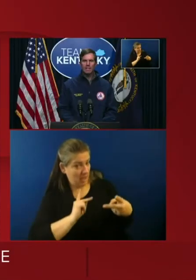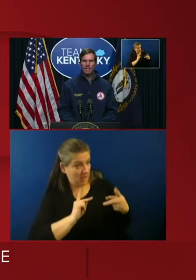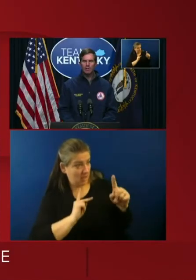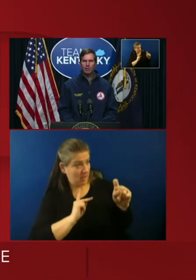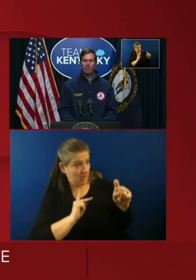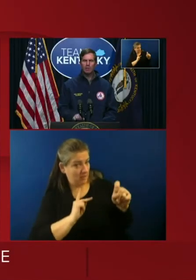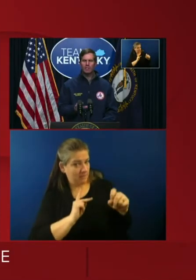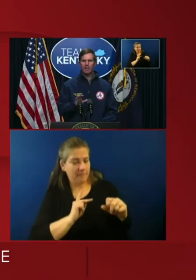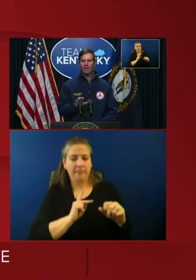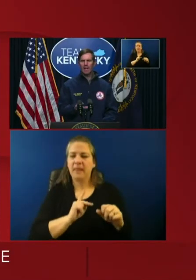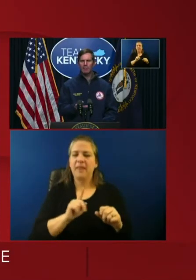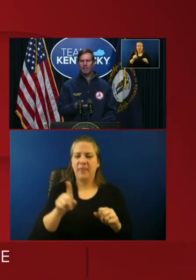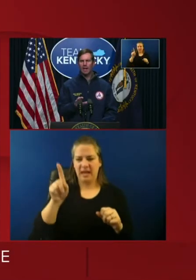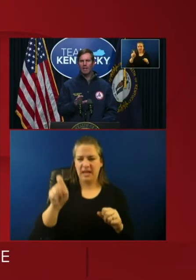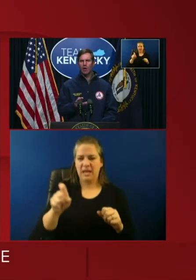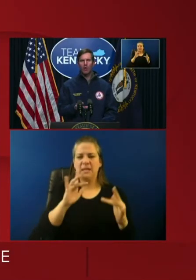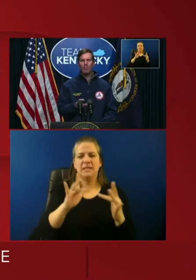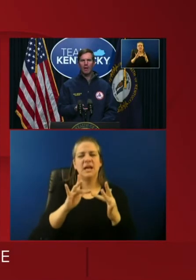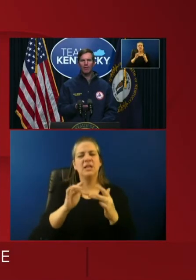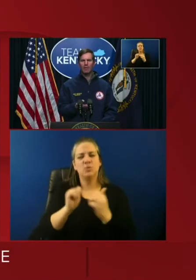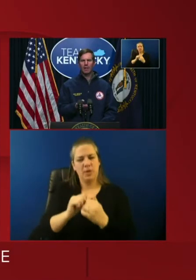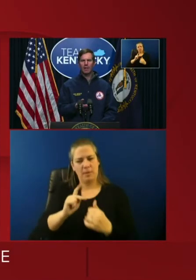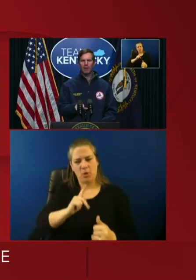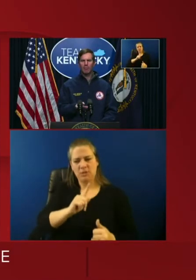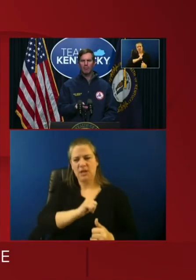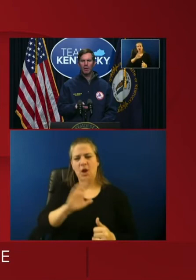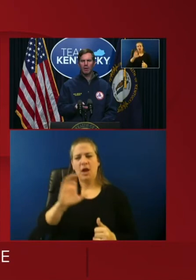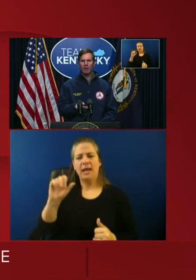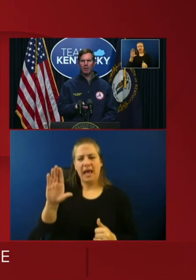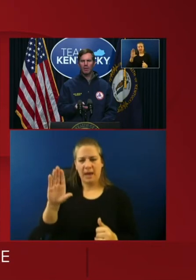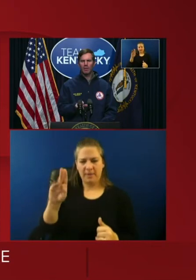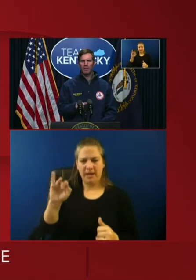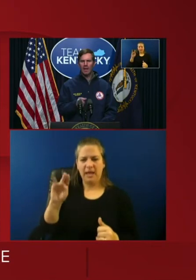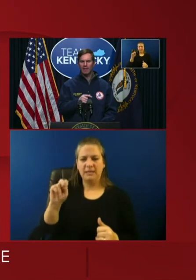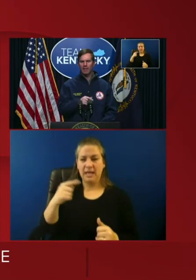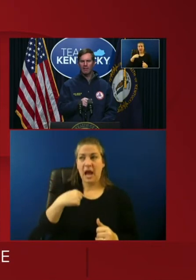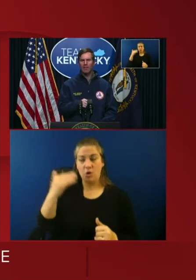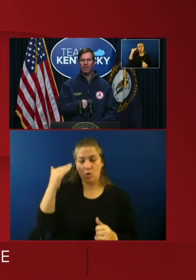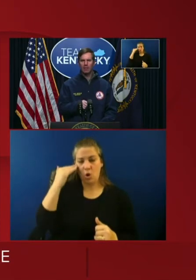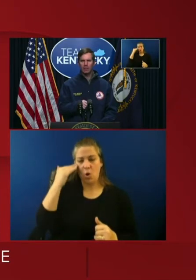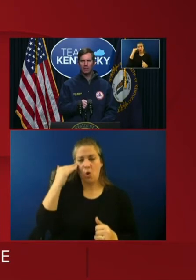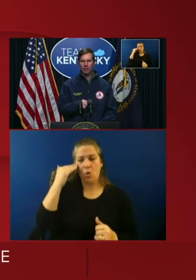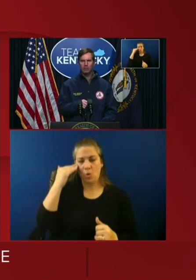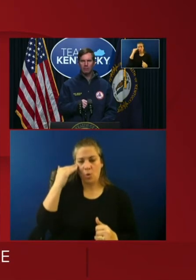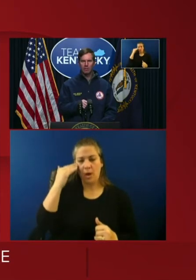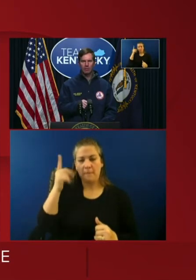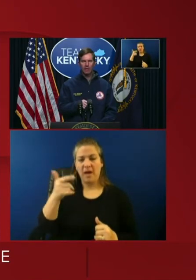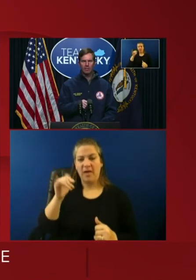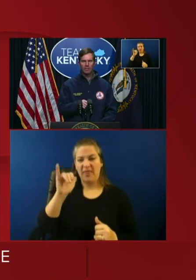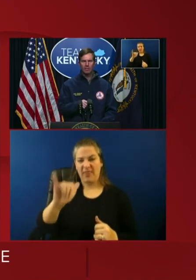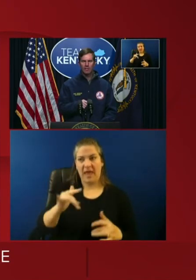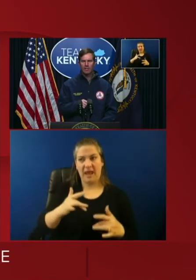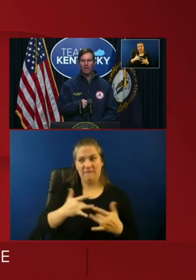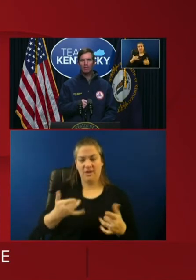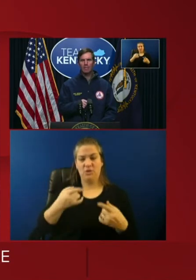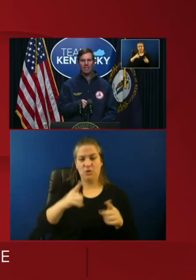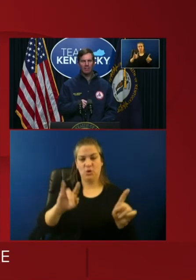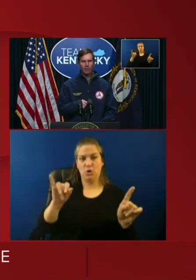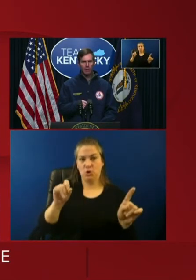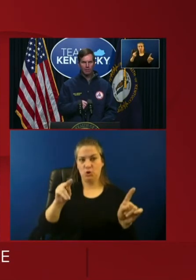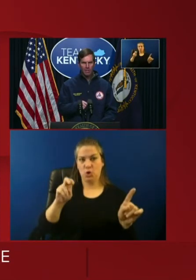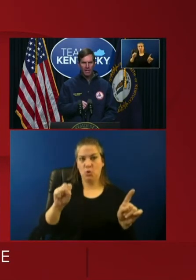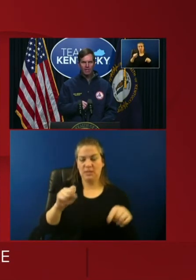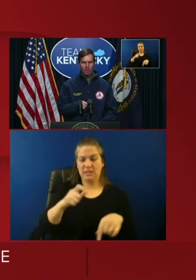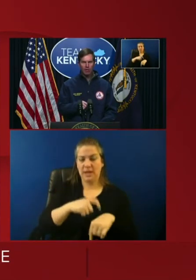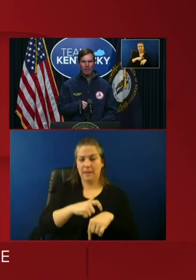They need to be in touch with the personnel cabinet. I know about that event during the Jones administration. I